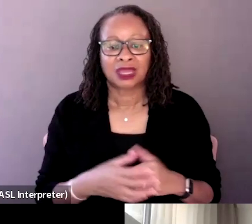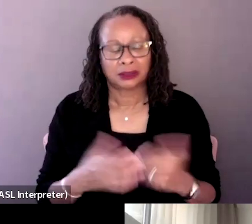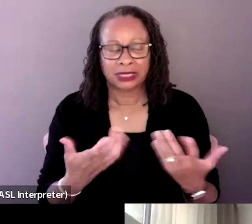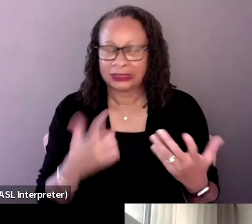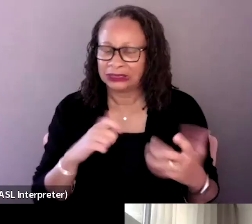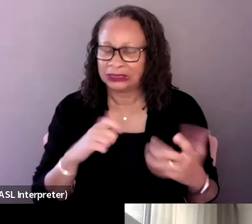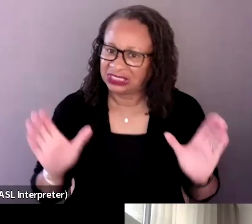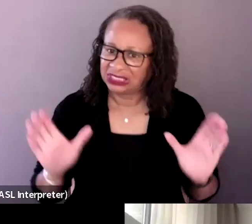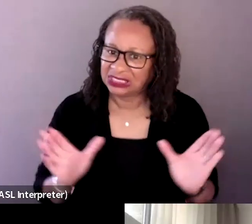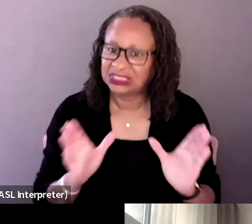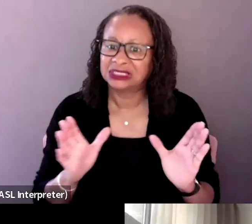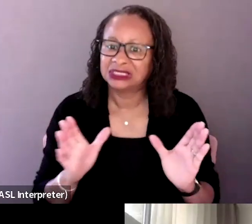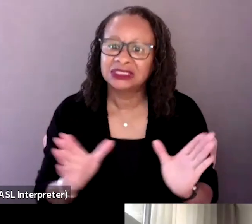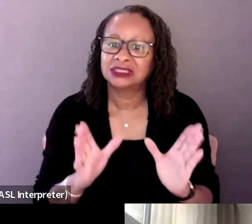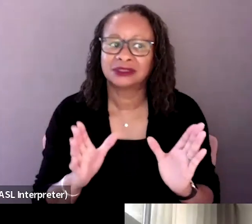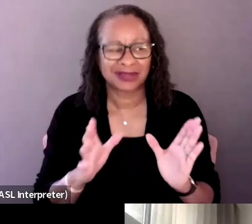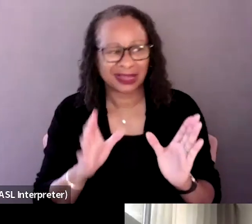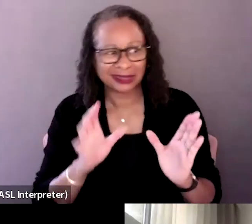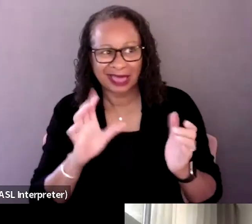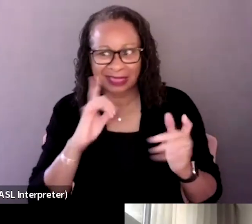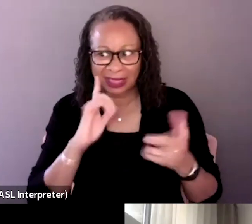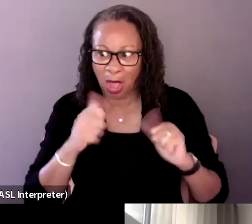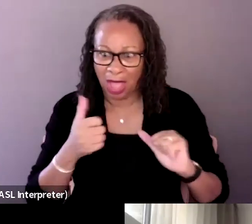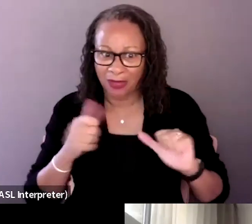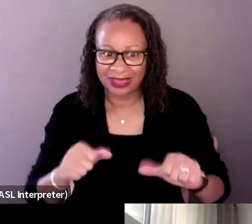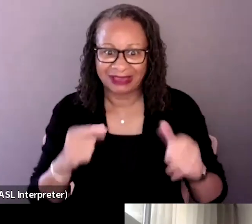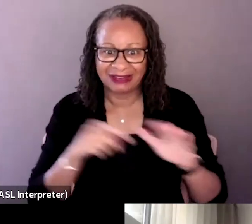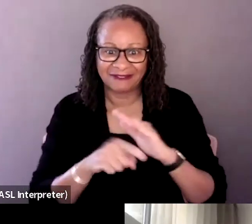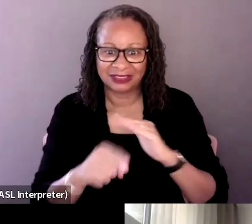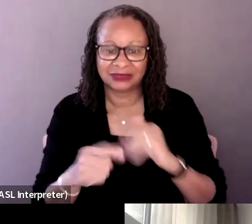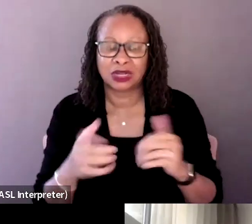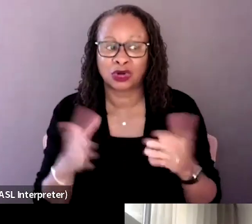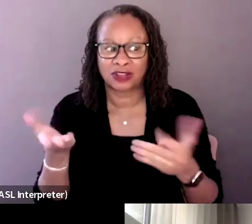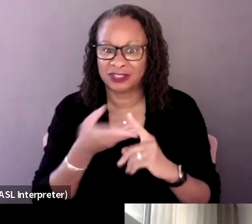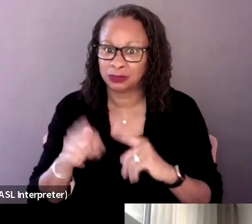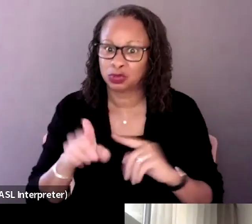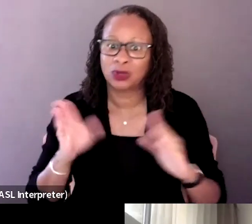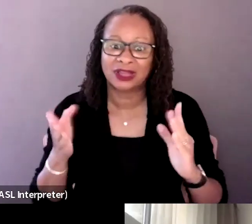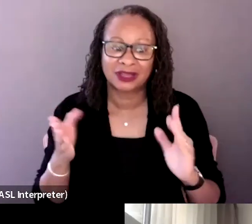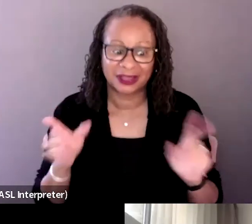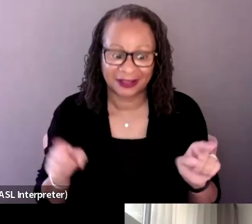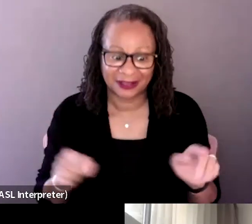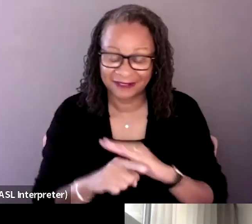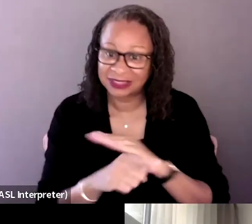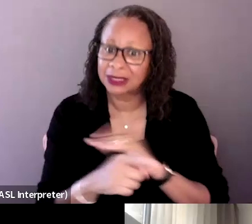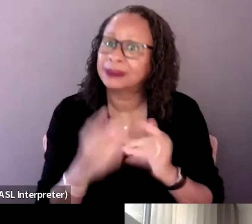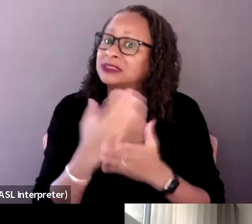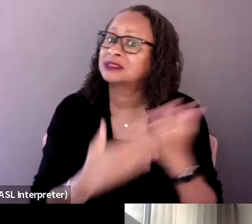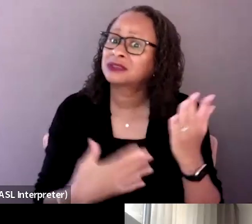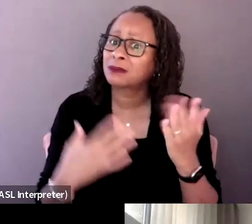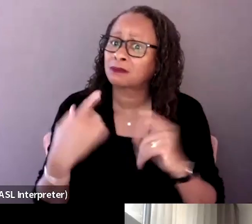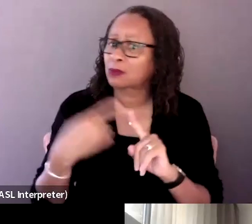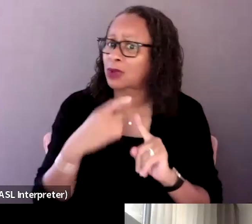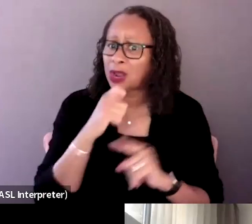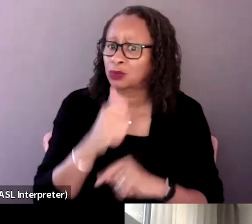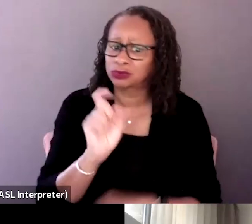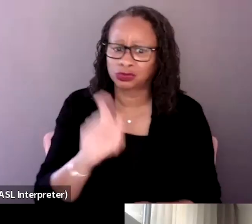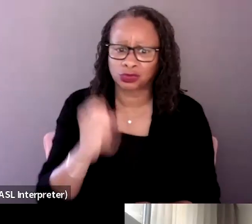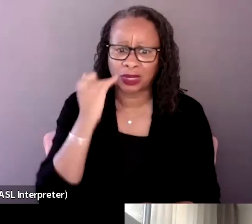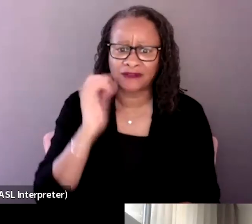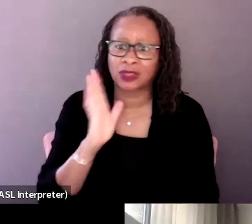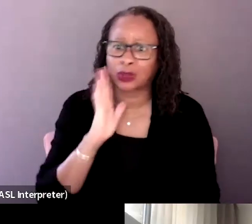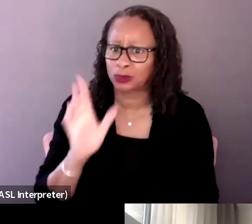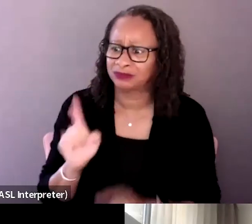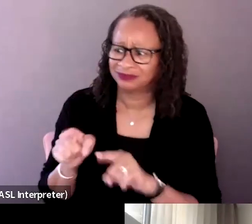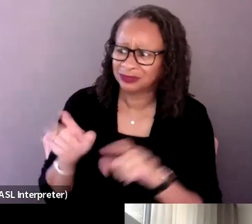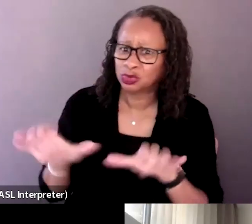to try to think about the way they can investigate. But at some point, I wasn't really sure if they were doing their